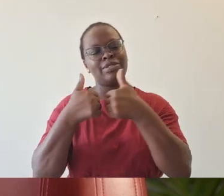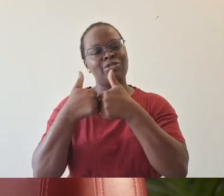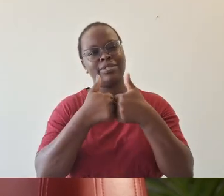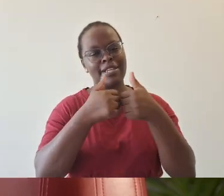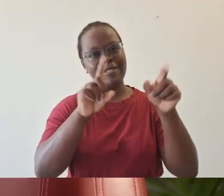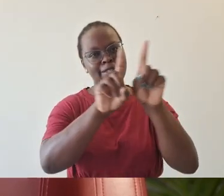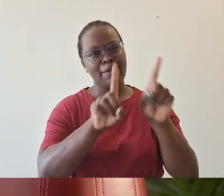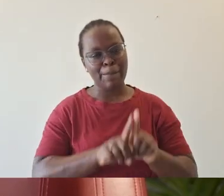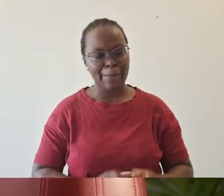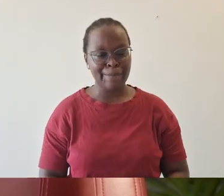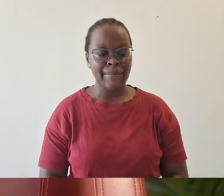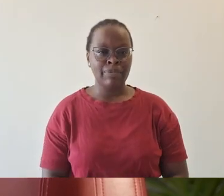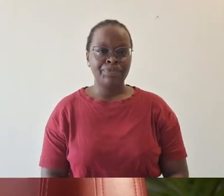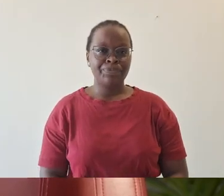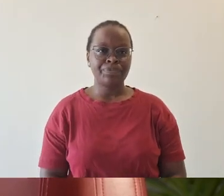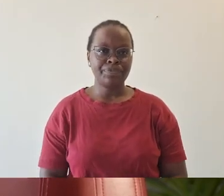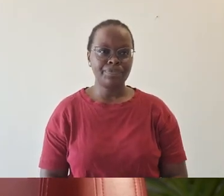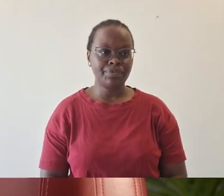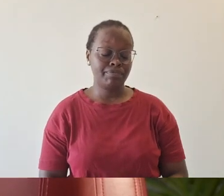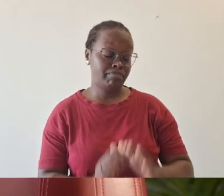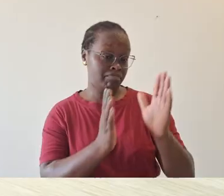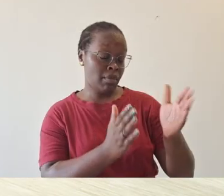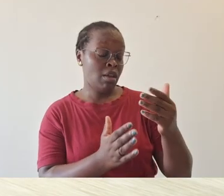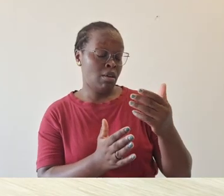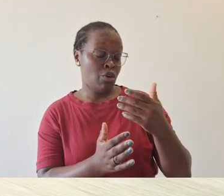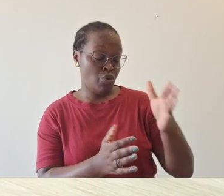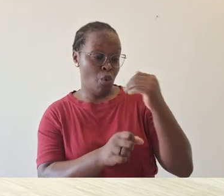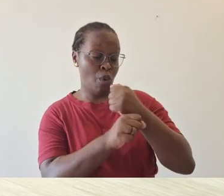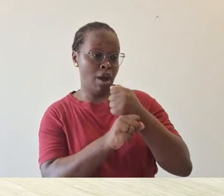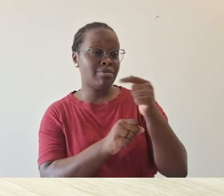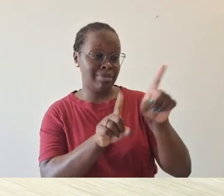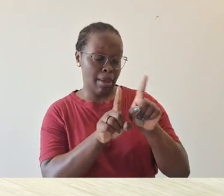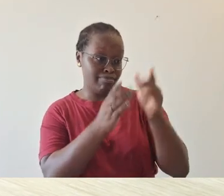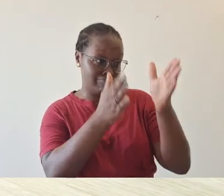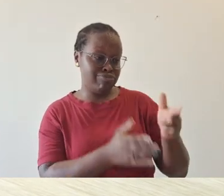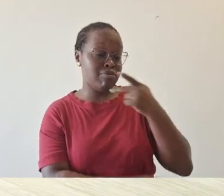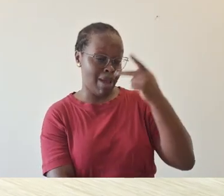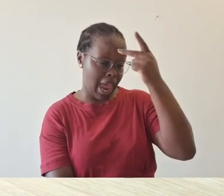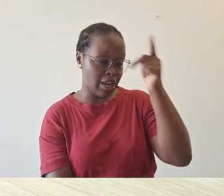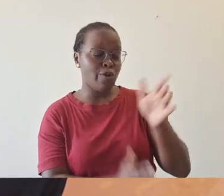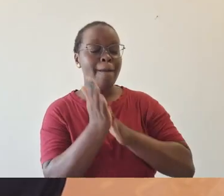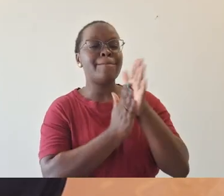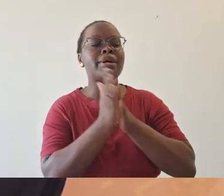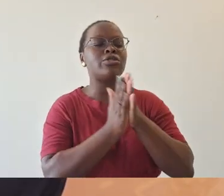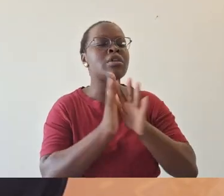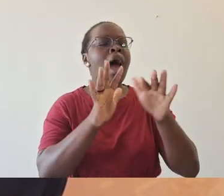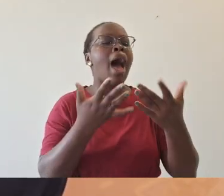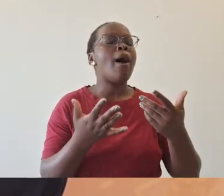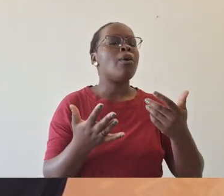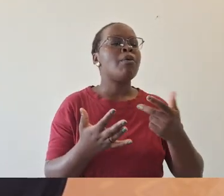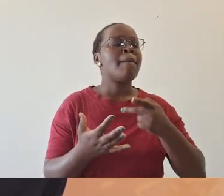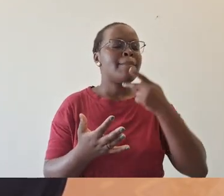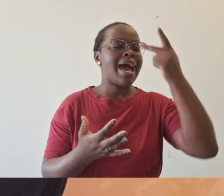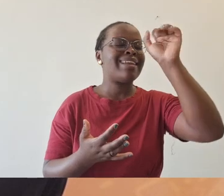such a hard choice for them to make. Yeah. And Ciku, let me bring you in on this, because I know you're also quite passionate as a parent yourself. Why then do you think